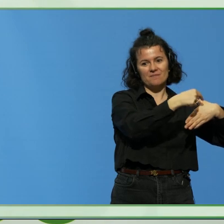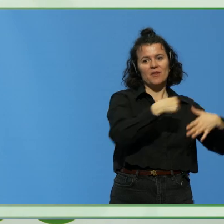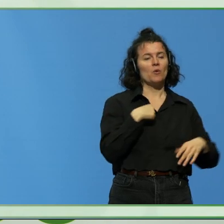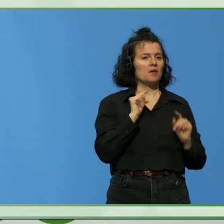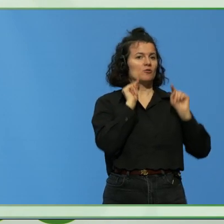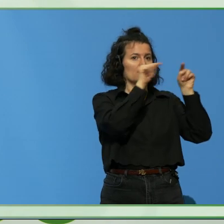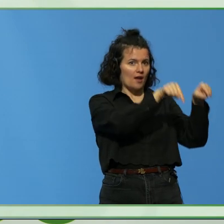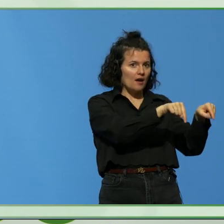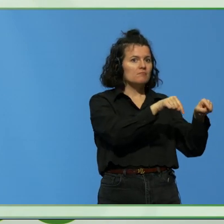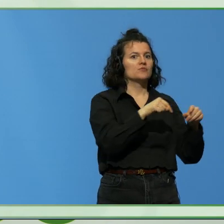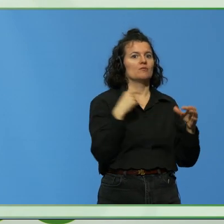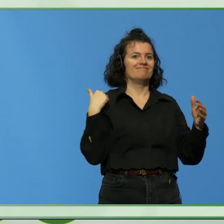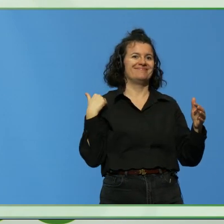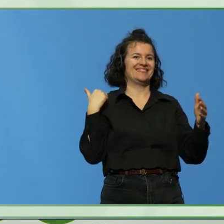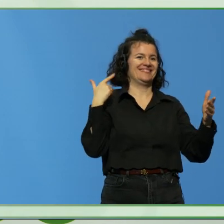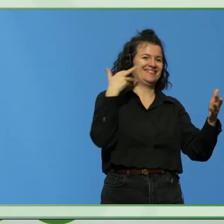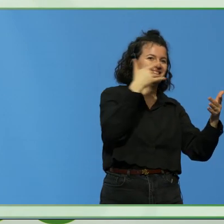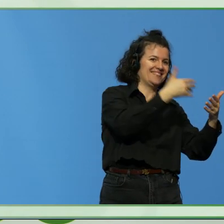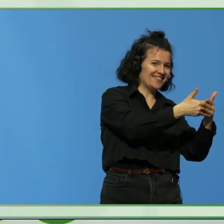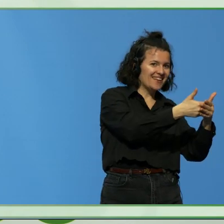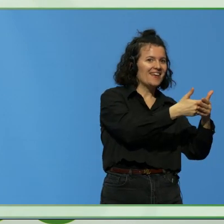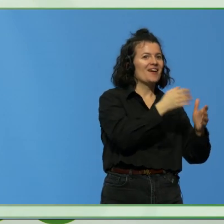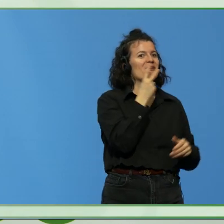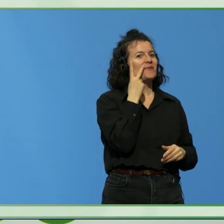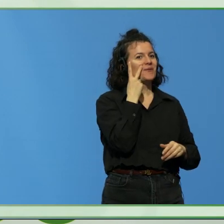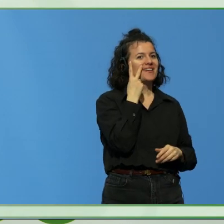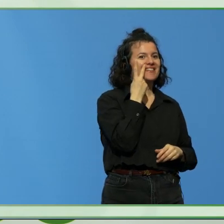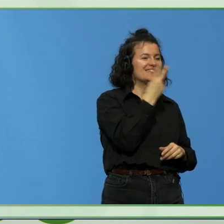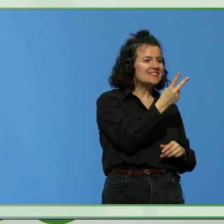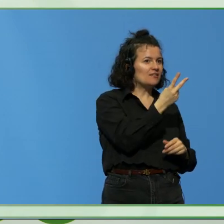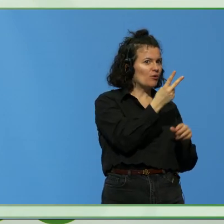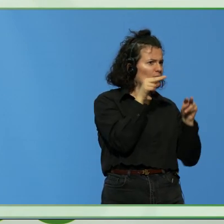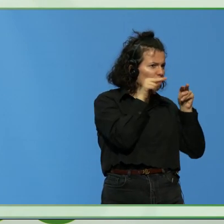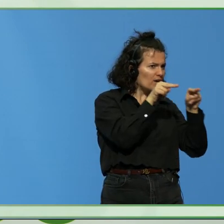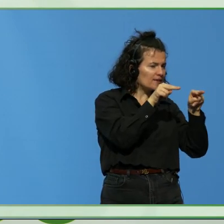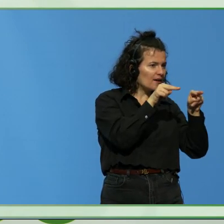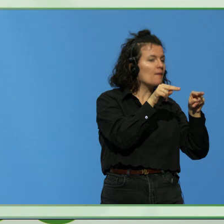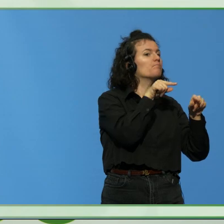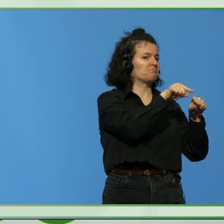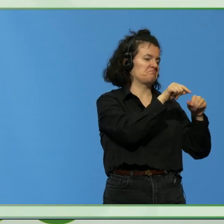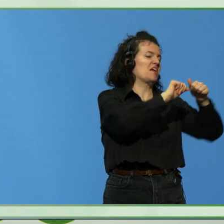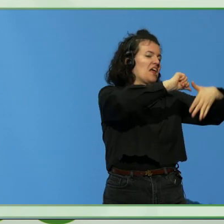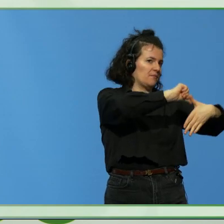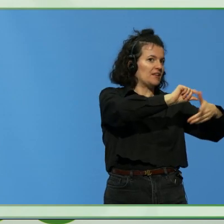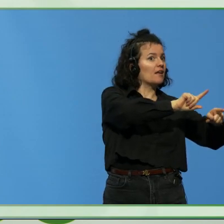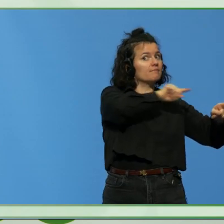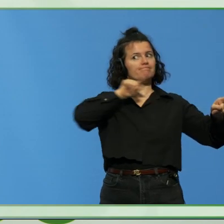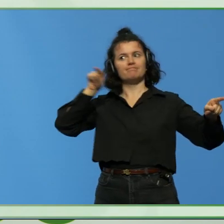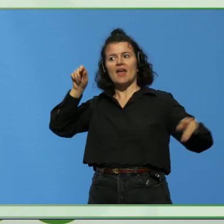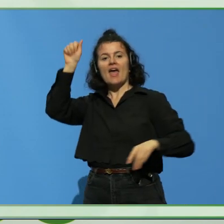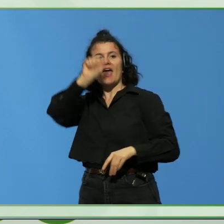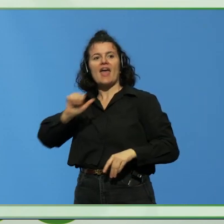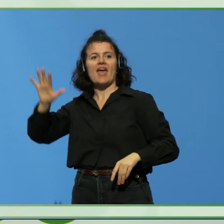recently, we started to look into the Asia-Pacific region and the disability space, and we